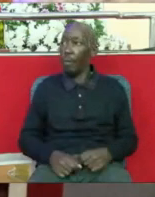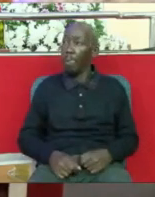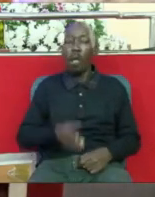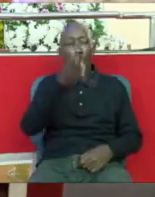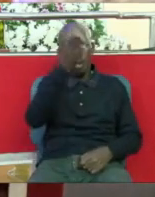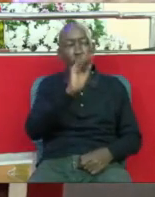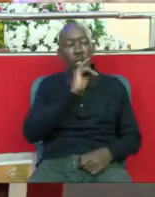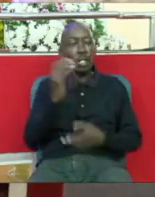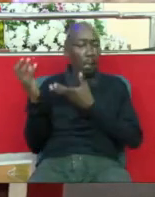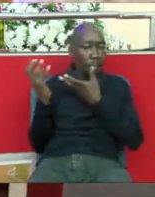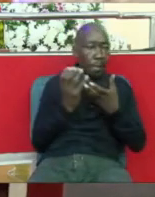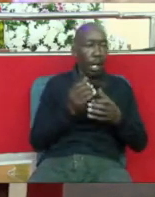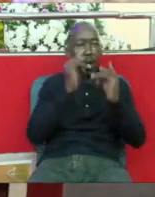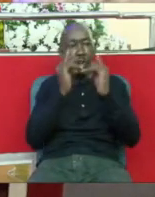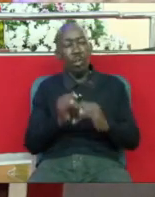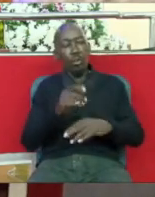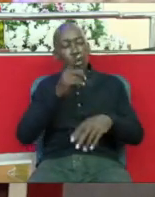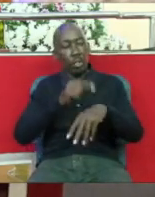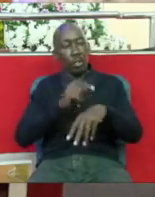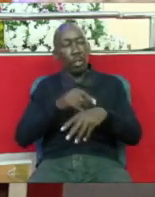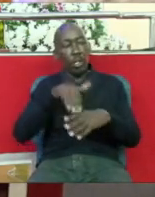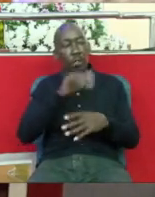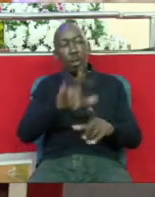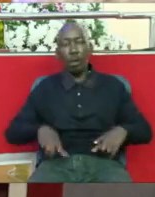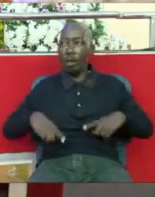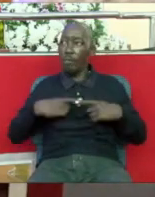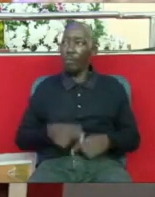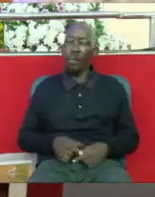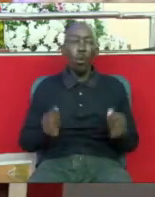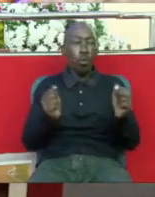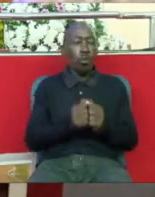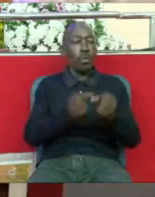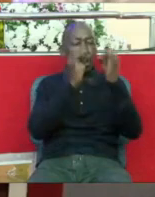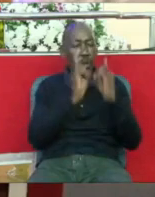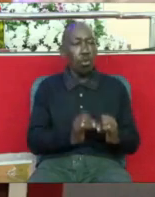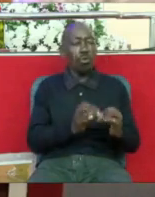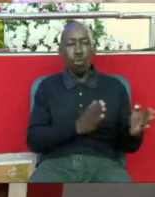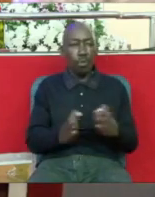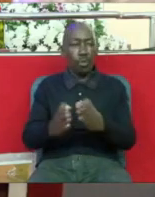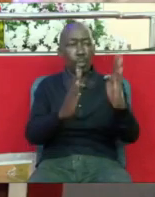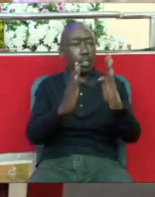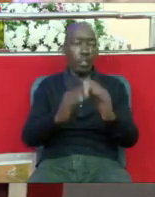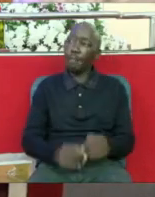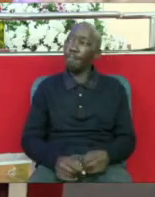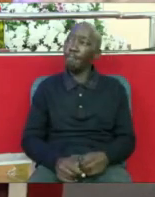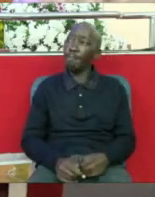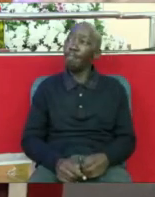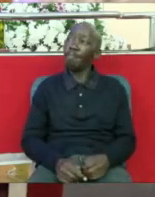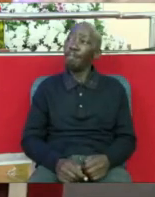God is bringing a new season. Mungu analeta msimu mpya katika maisha yako. With new opportunities. Kukiwa na nafasi nyingine